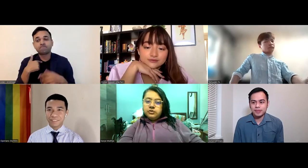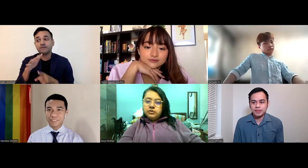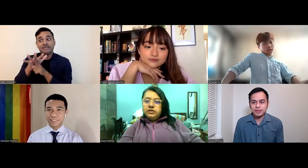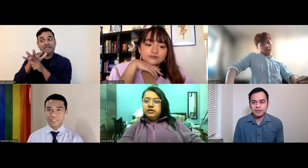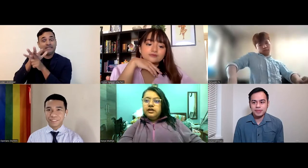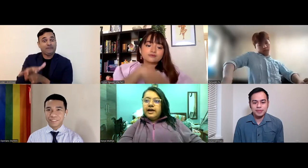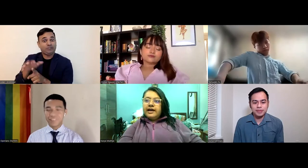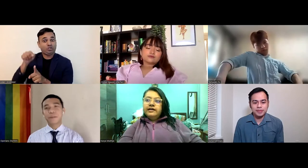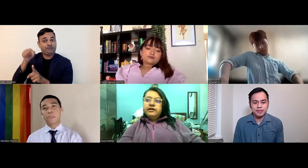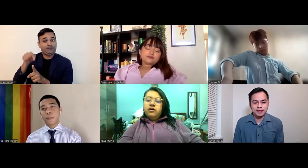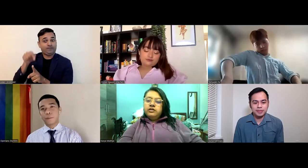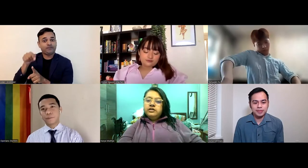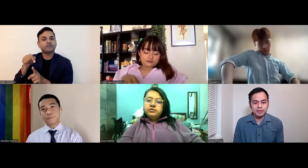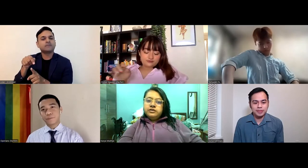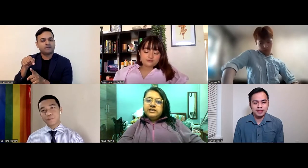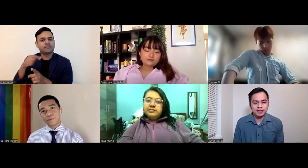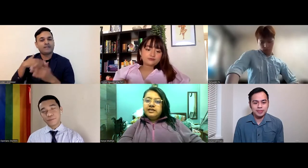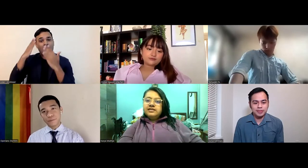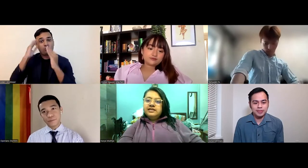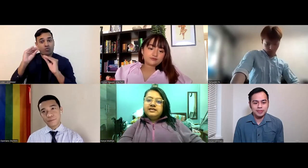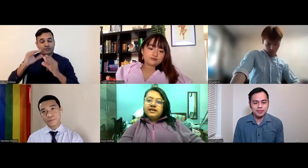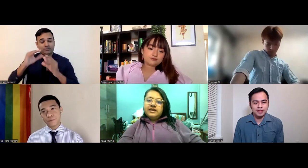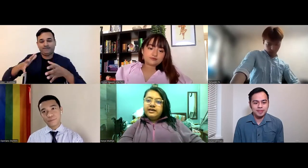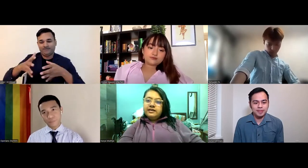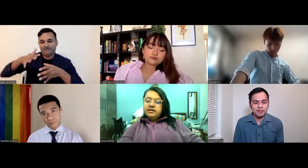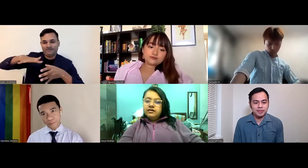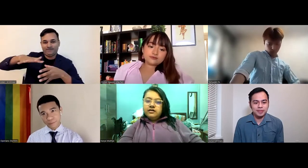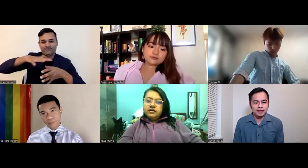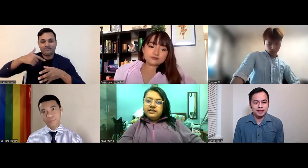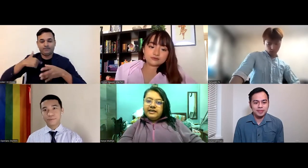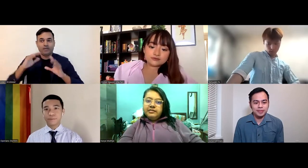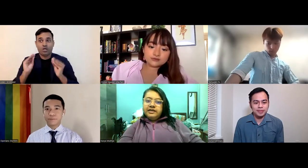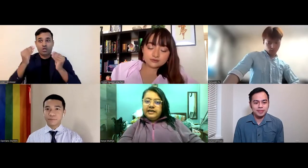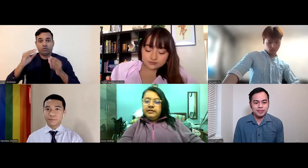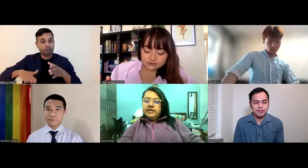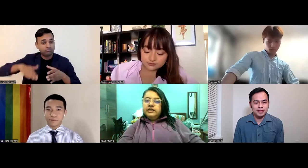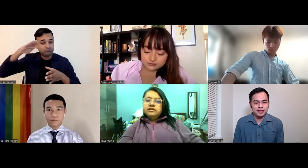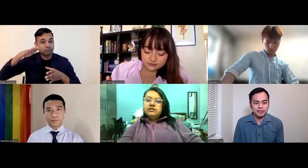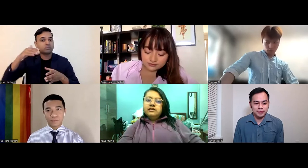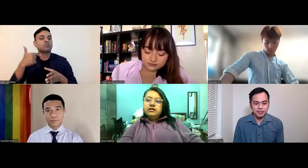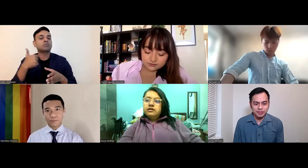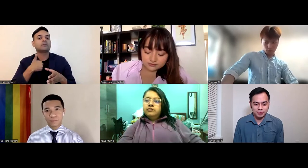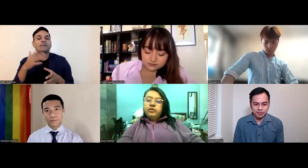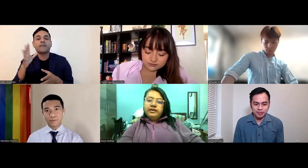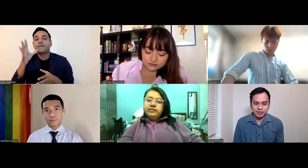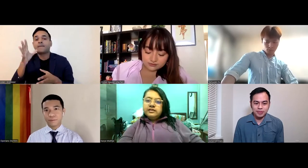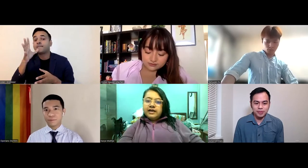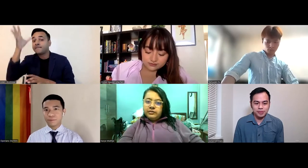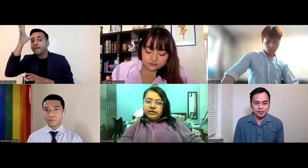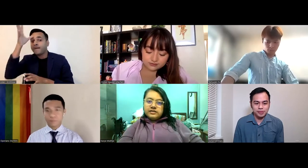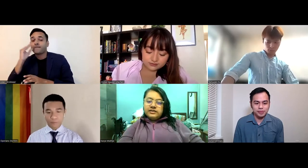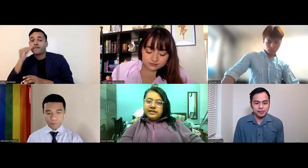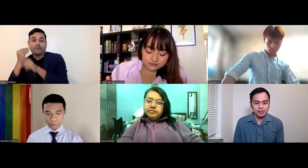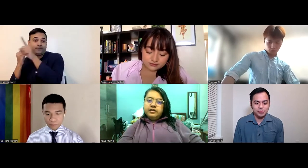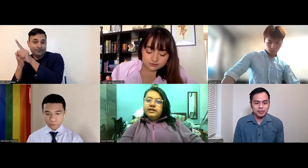a school, and all the schools in my city denied taking me in because only because I